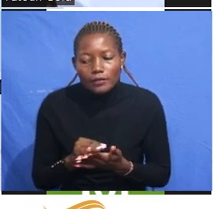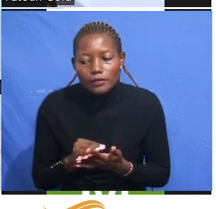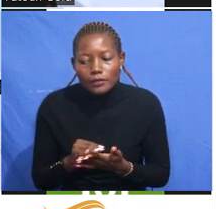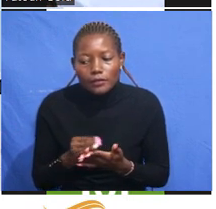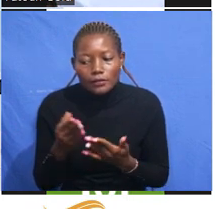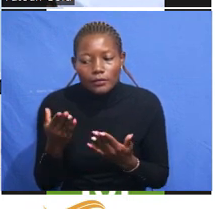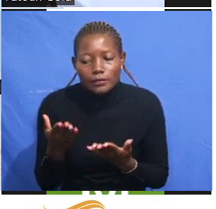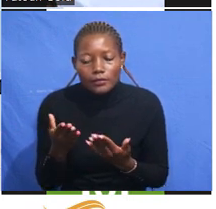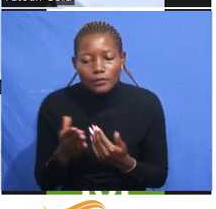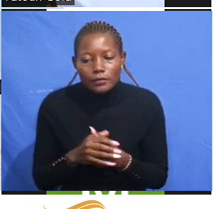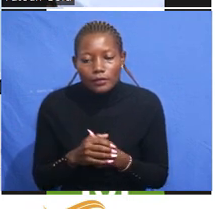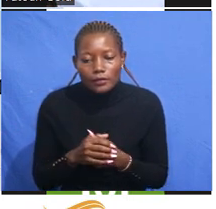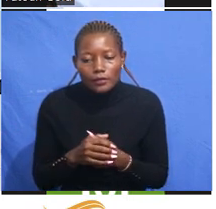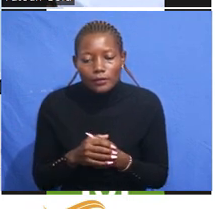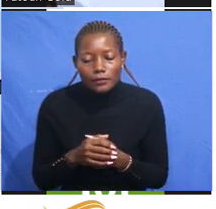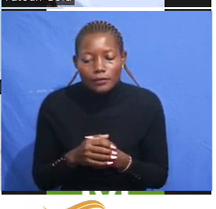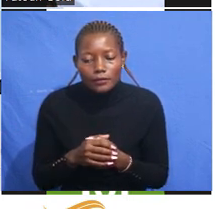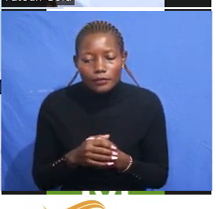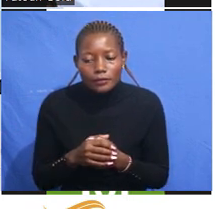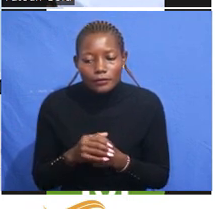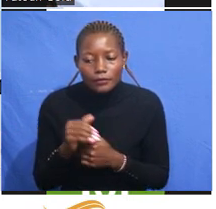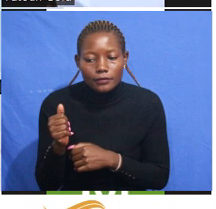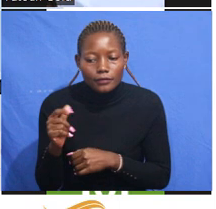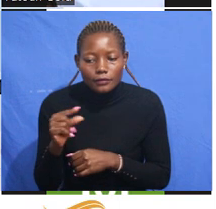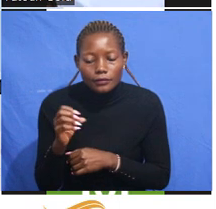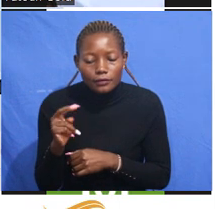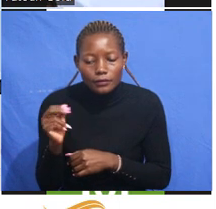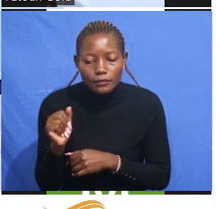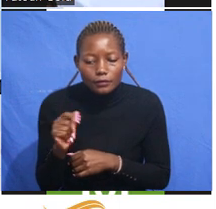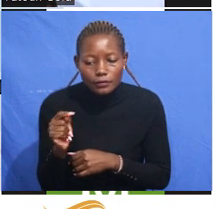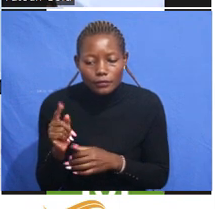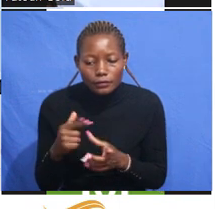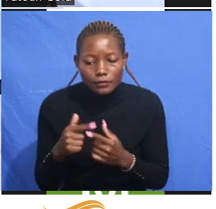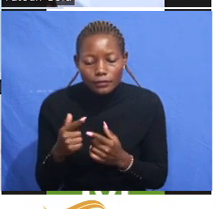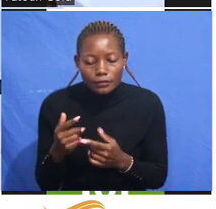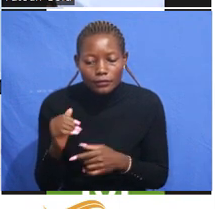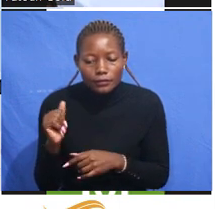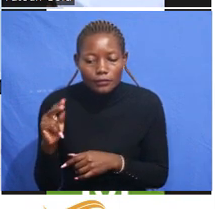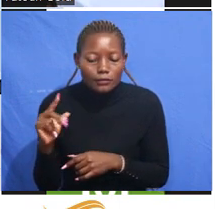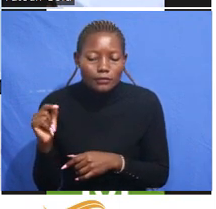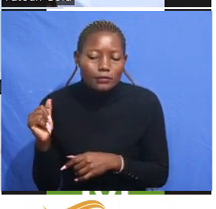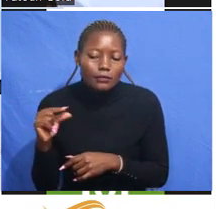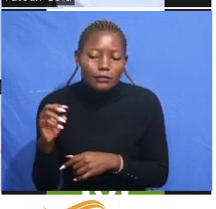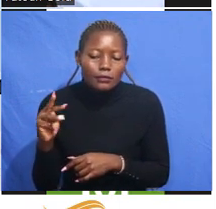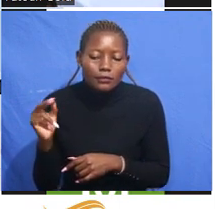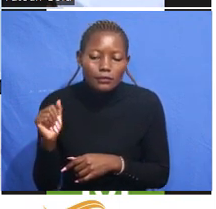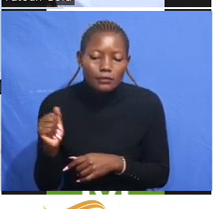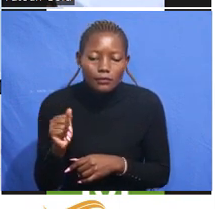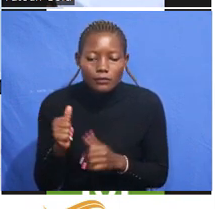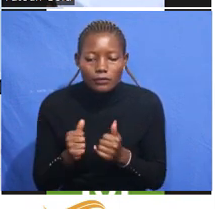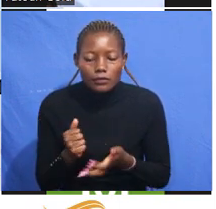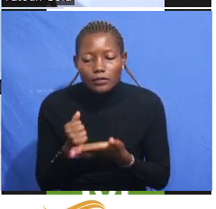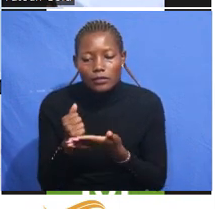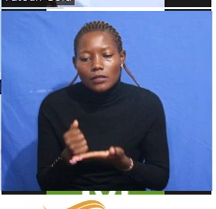calf muscles. Those are the agonists. The antagonists that act in opposition to that movement for